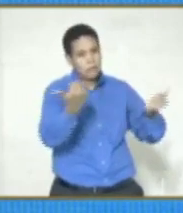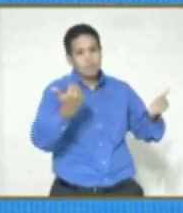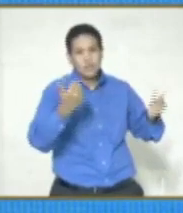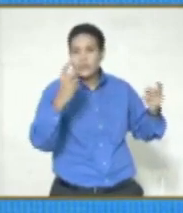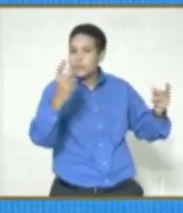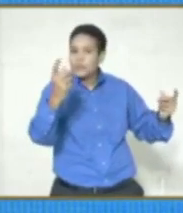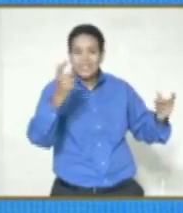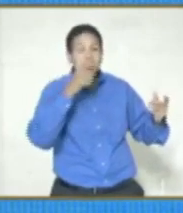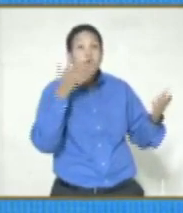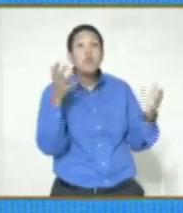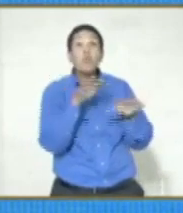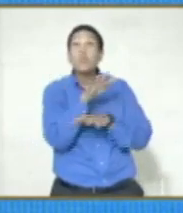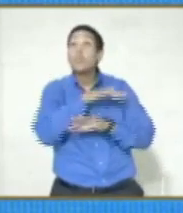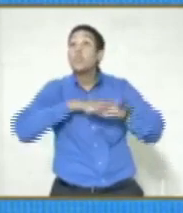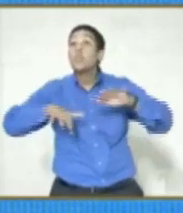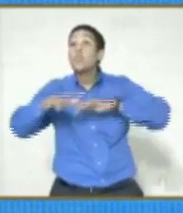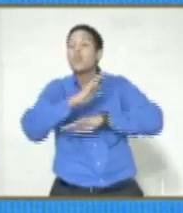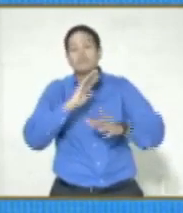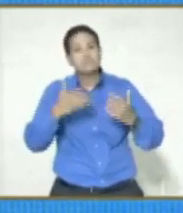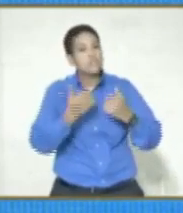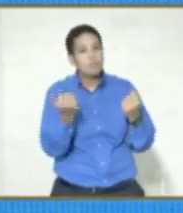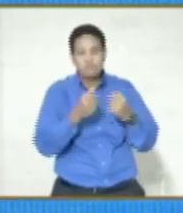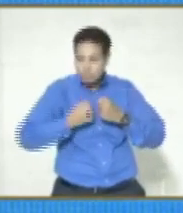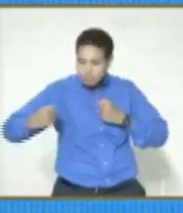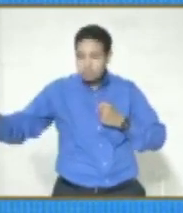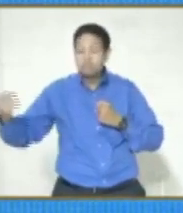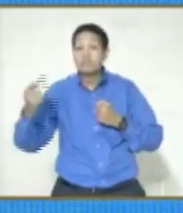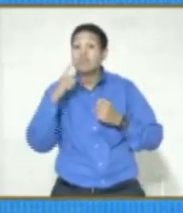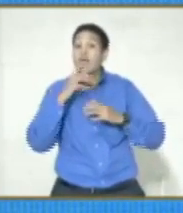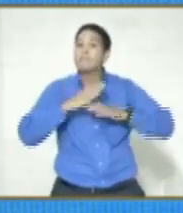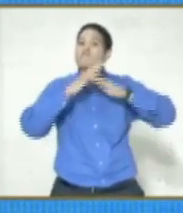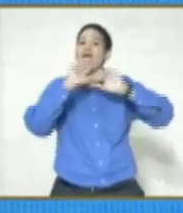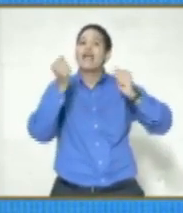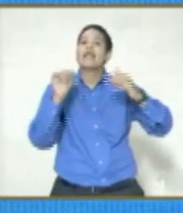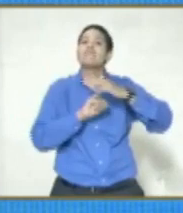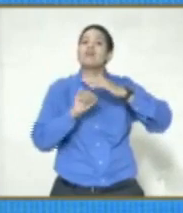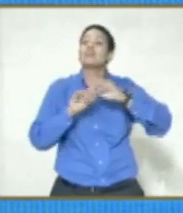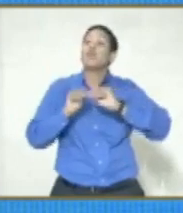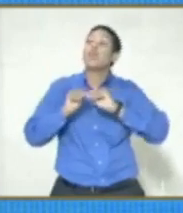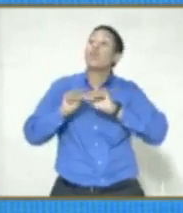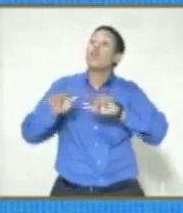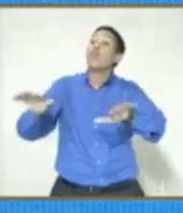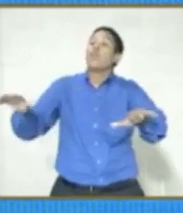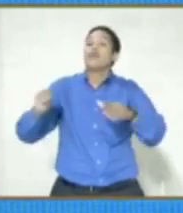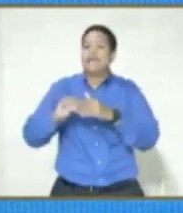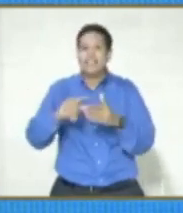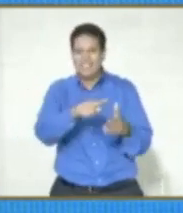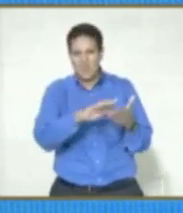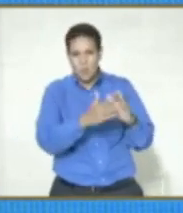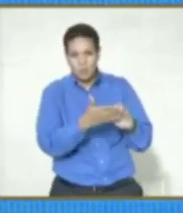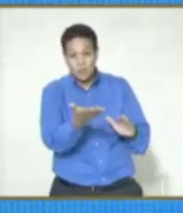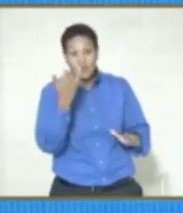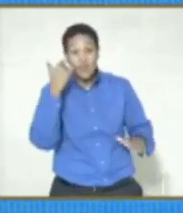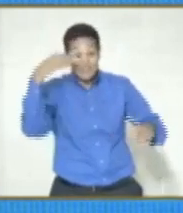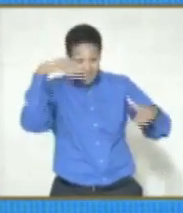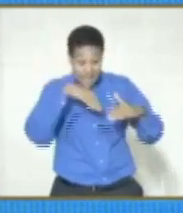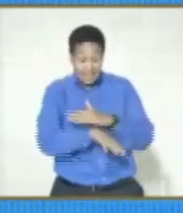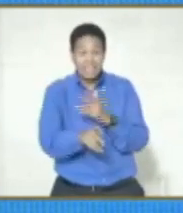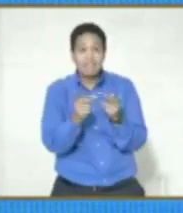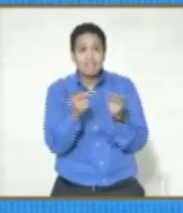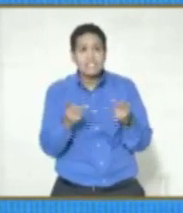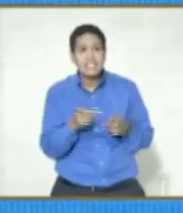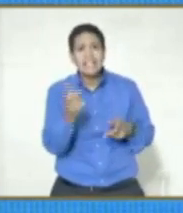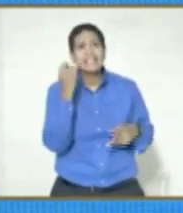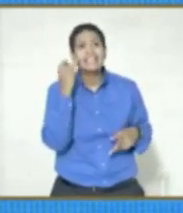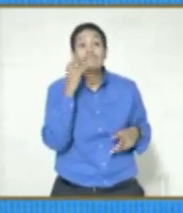to prevent, any sort of infection from going back into the community. So if you're entering the facility, if it's